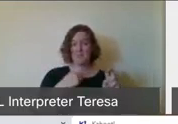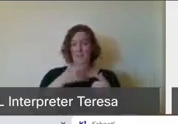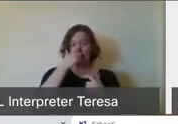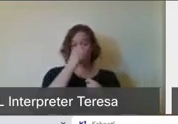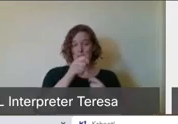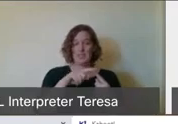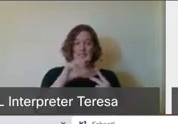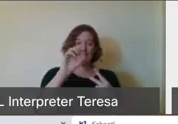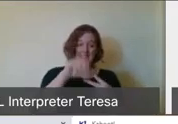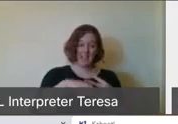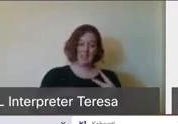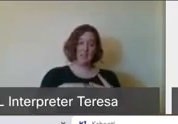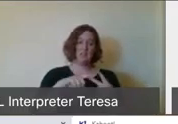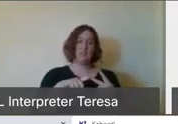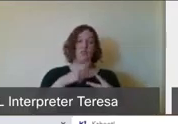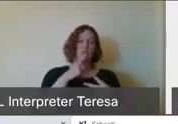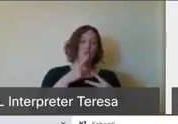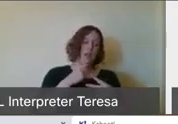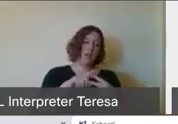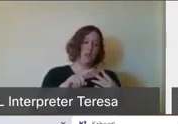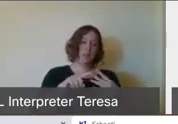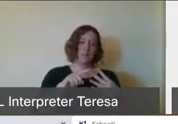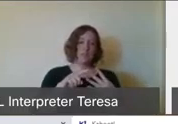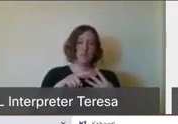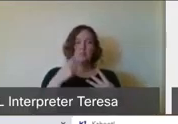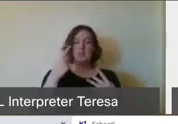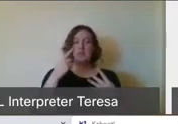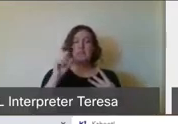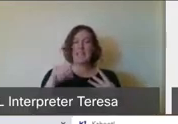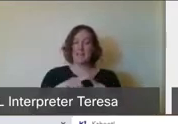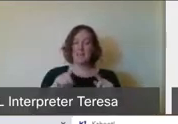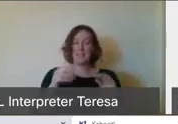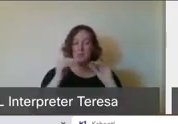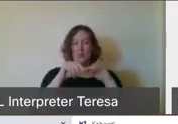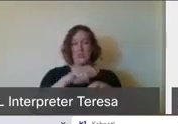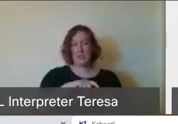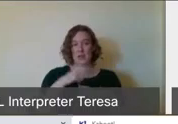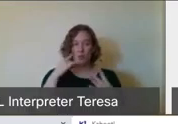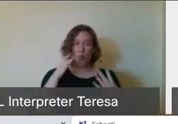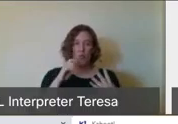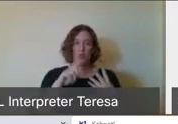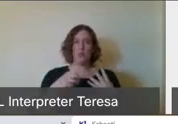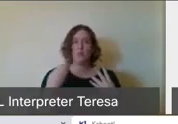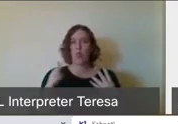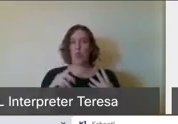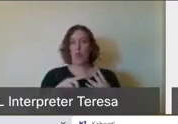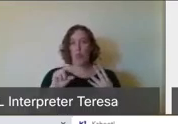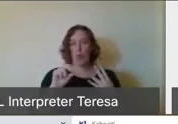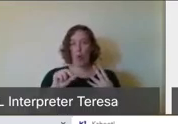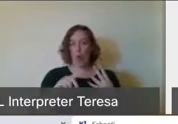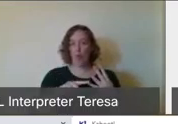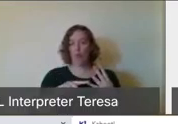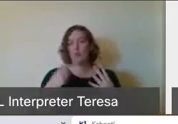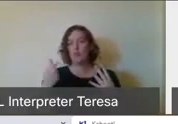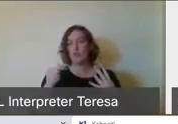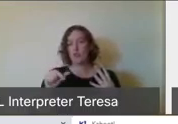Yes, but we needed more time was the gold or circle. no is the blue or the diamond,